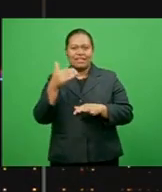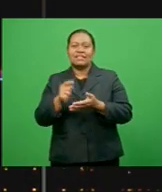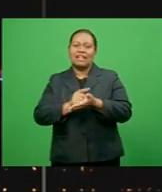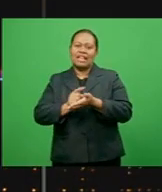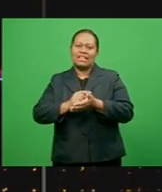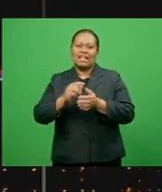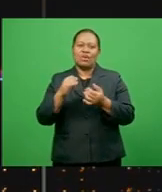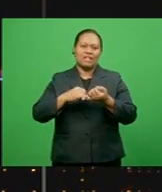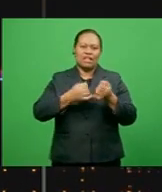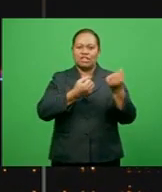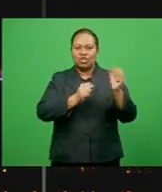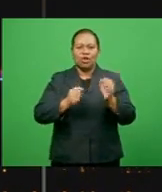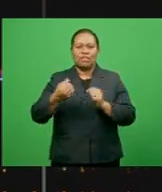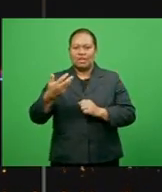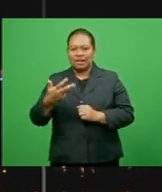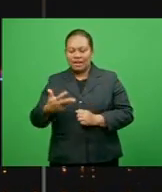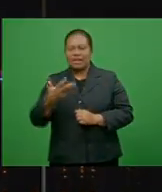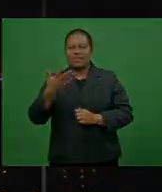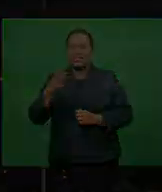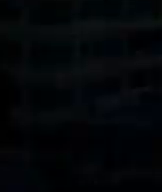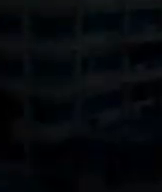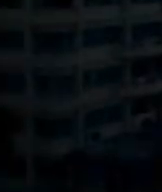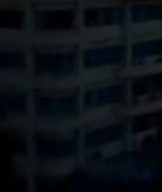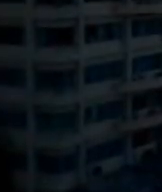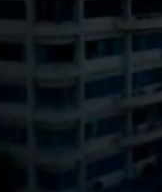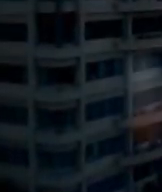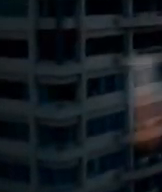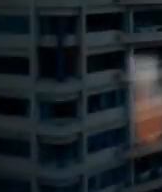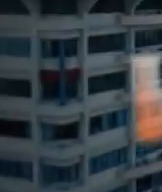at 9:50 p.m.